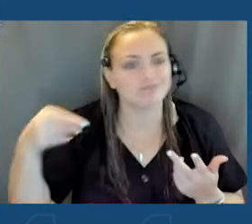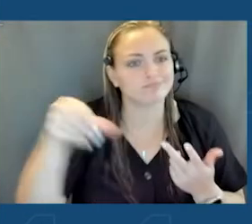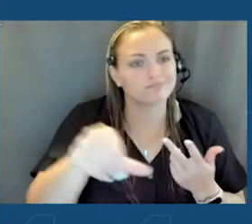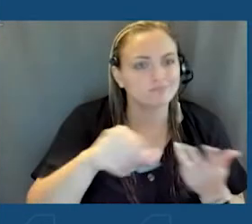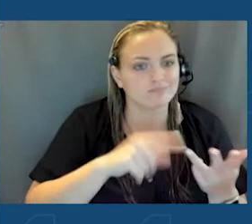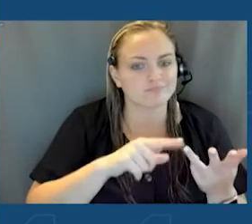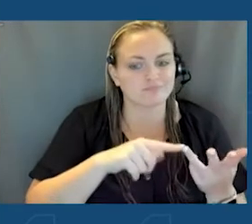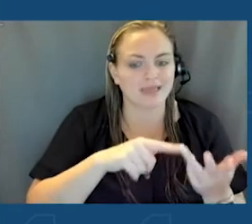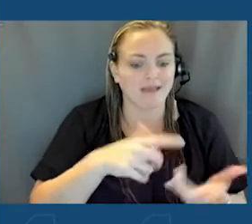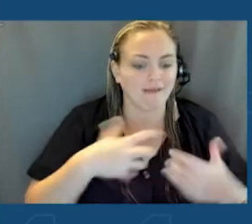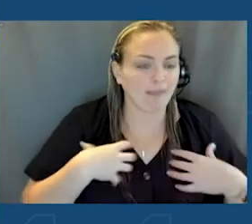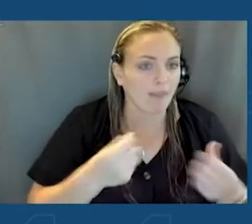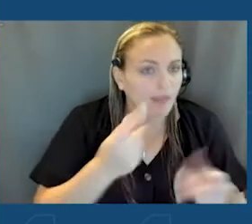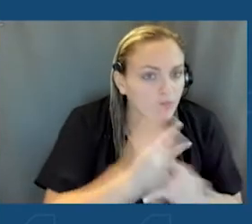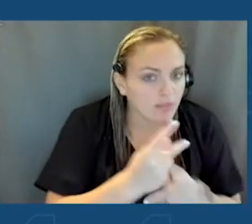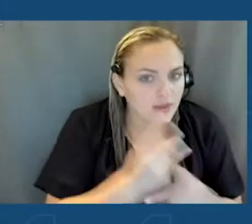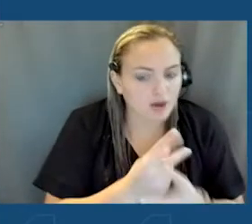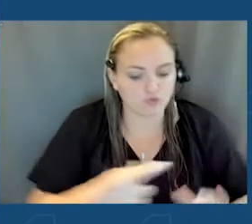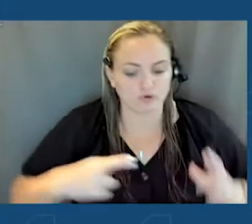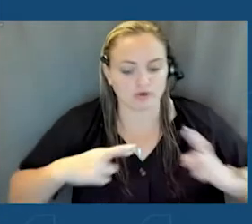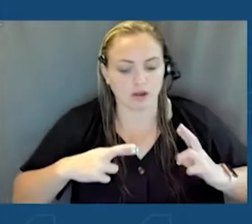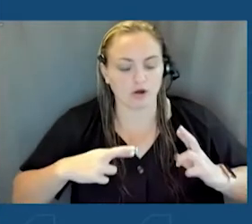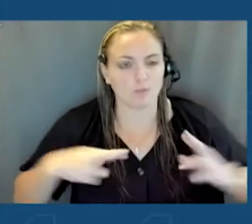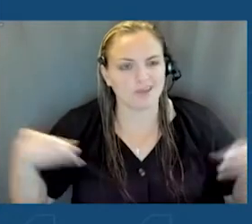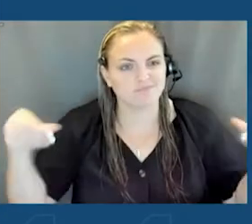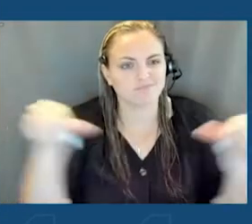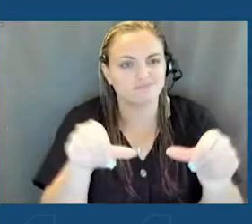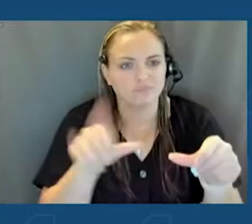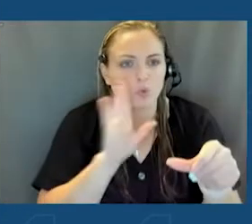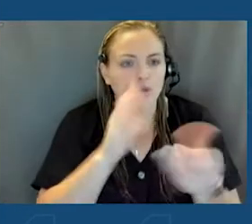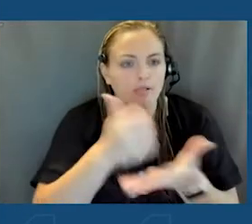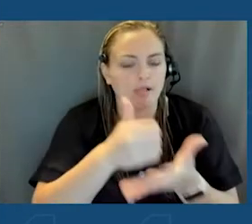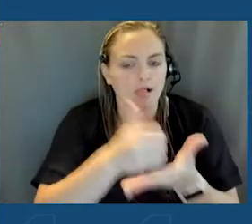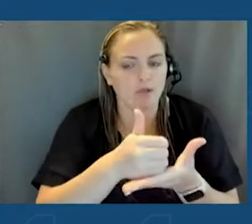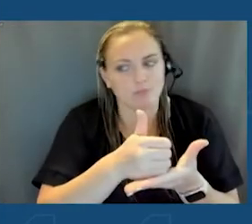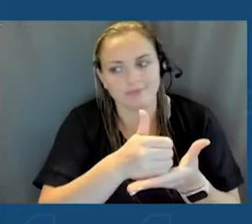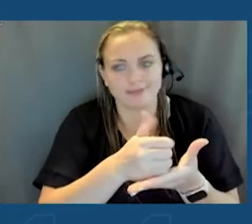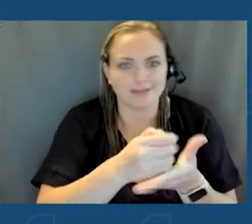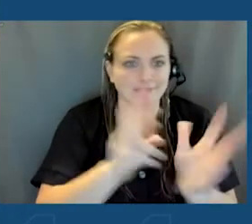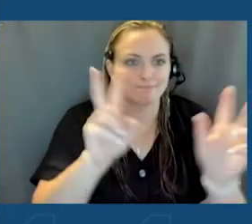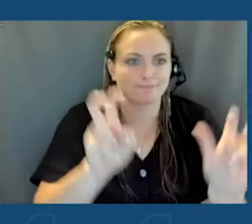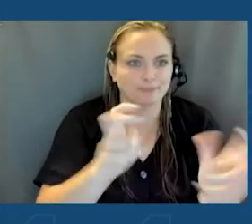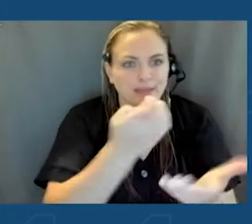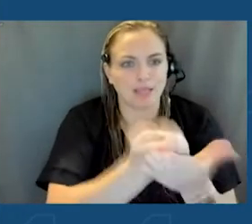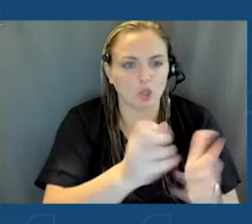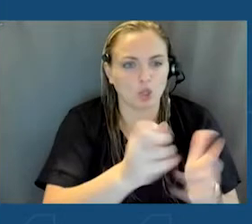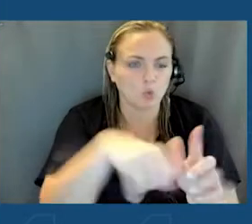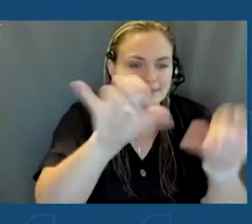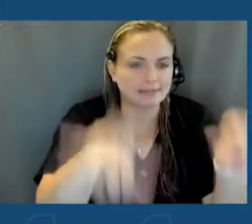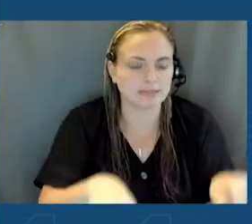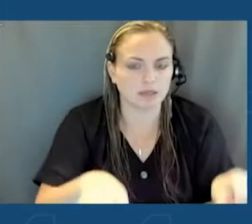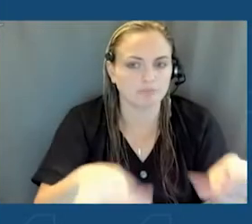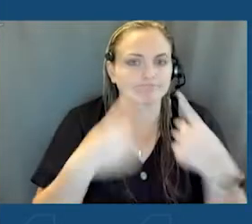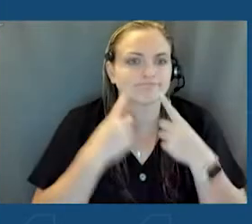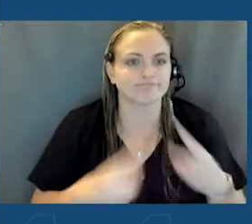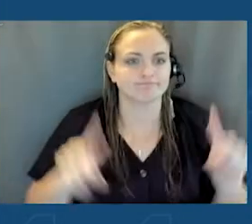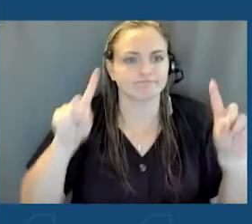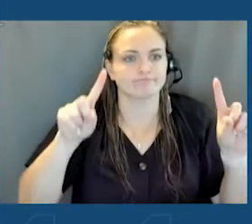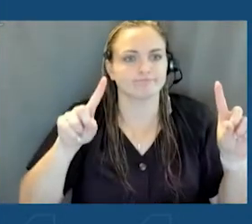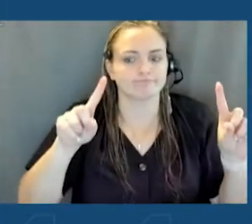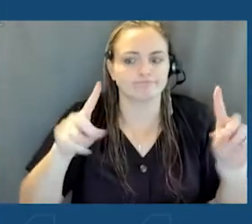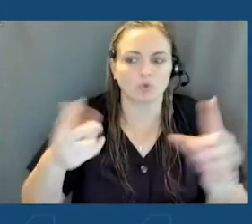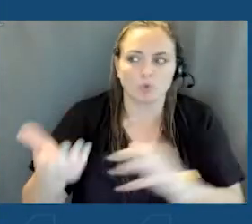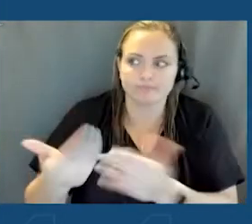retirement contributions. So that's how we help the ecosystem thrive. You help bring more workers in, you support